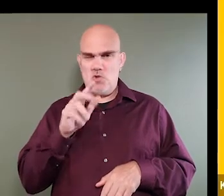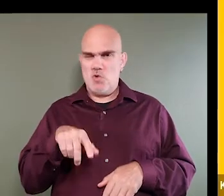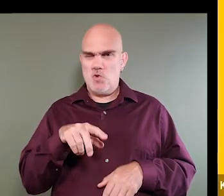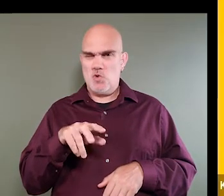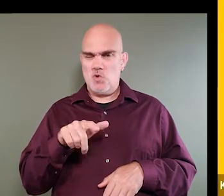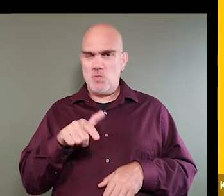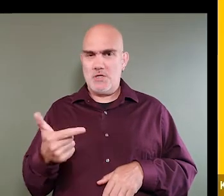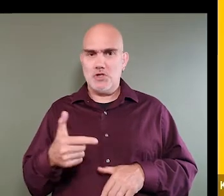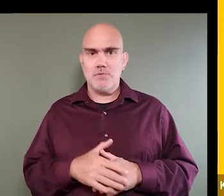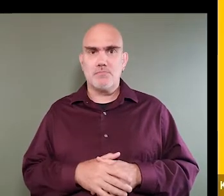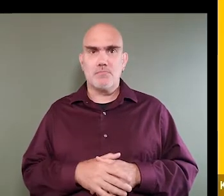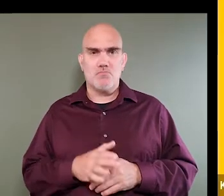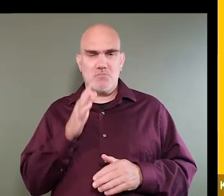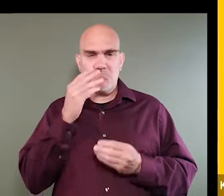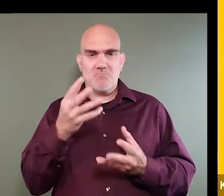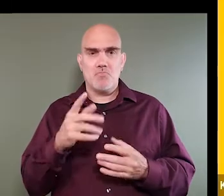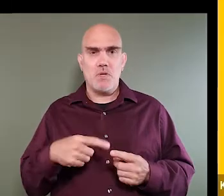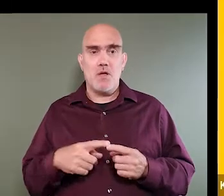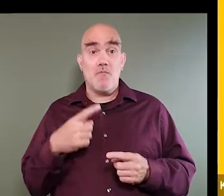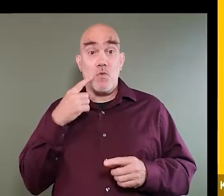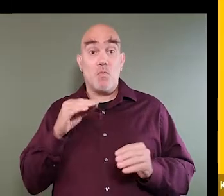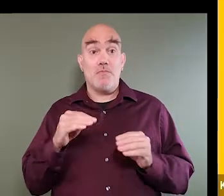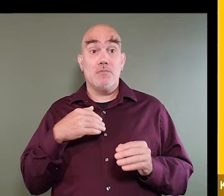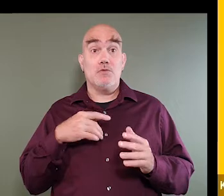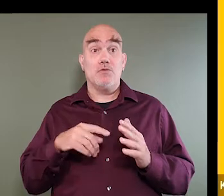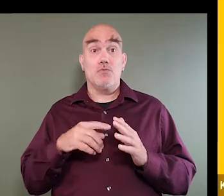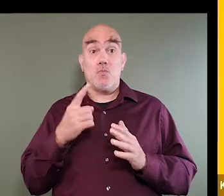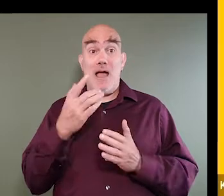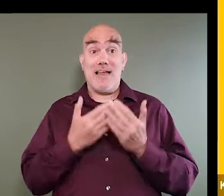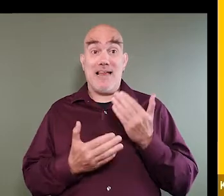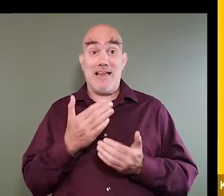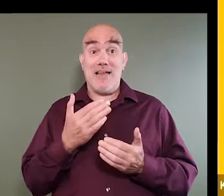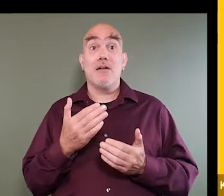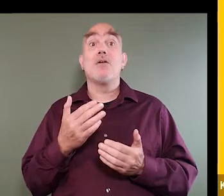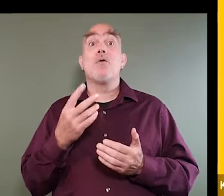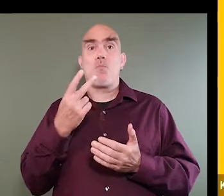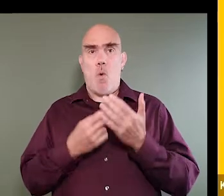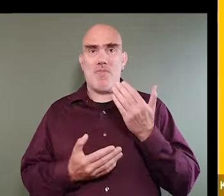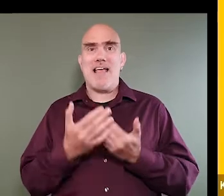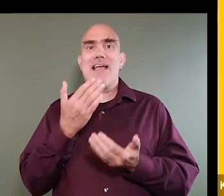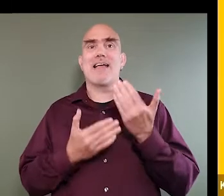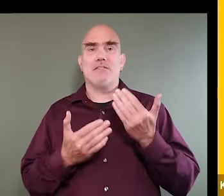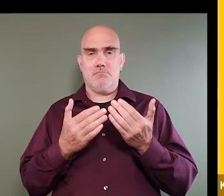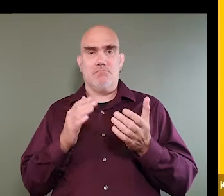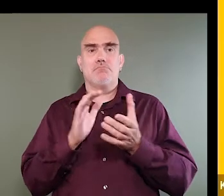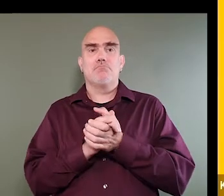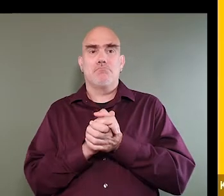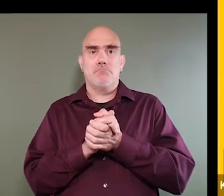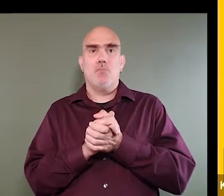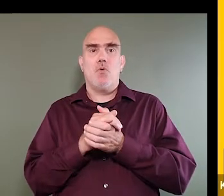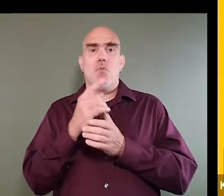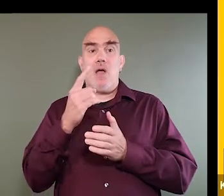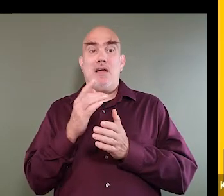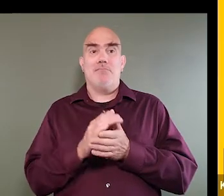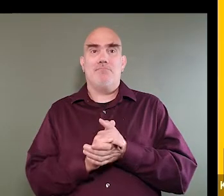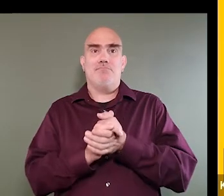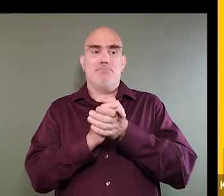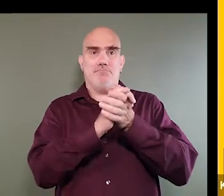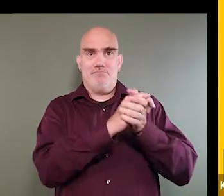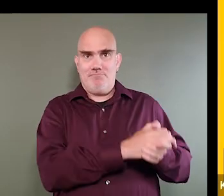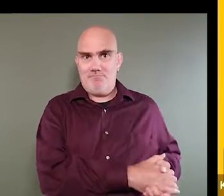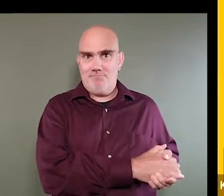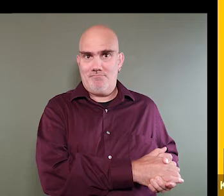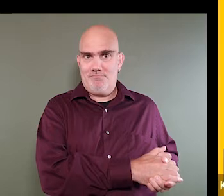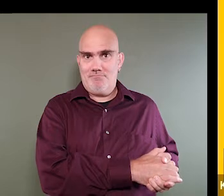for the movement, we're starting by bringing one hand, both of our hands over to one side of our chair, then bringing it across from